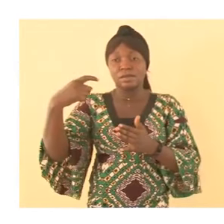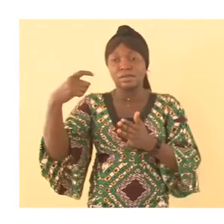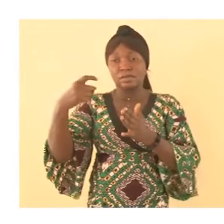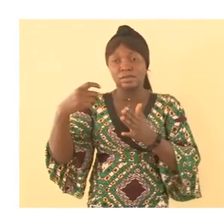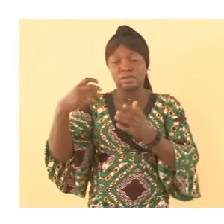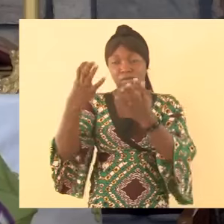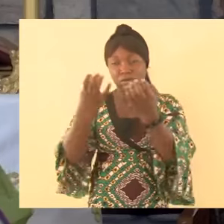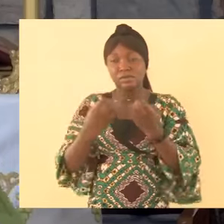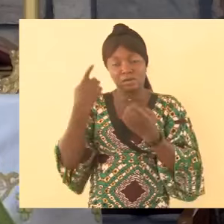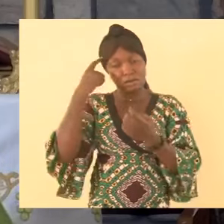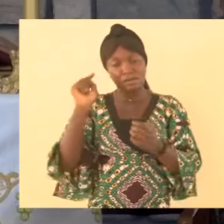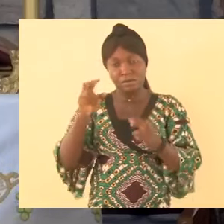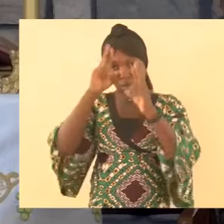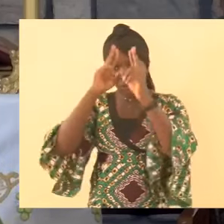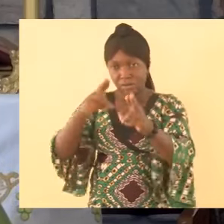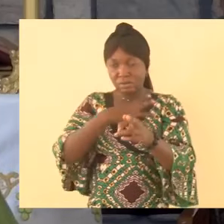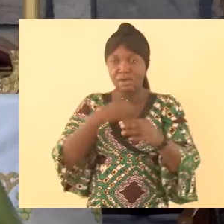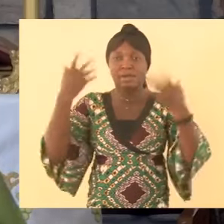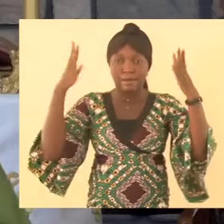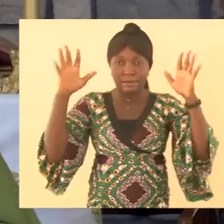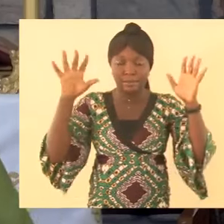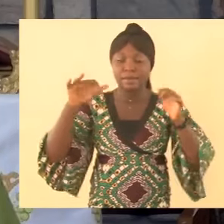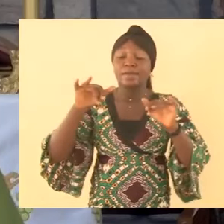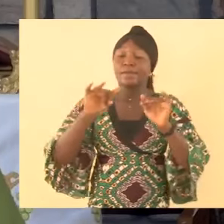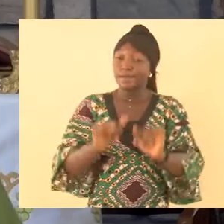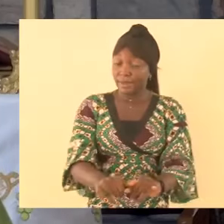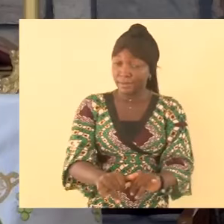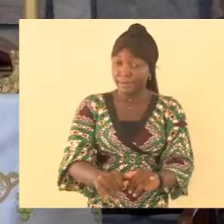for honor or applause. And